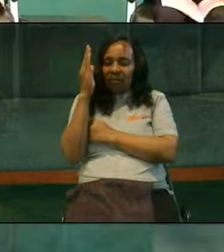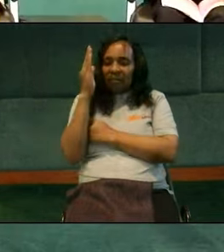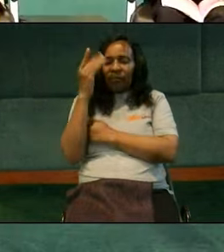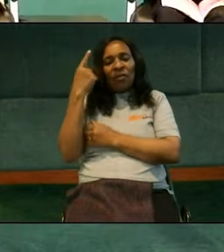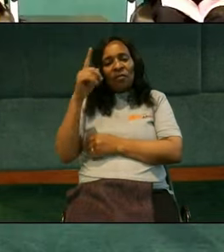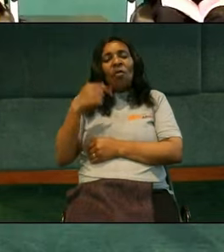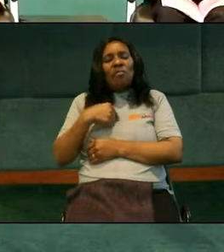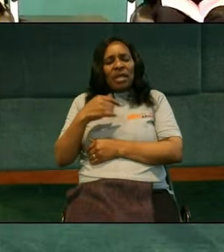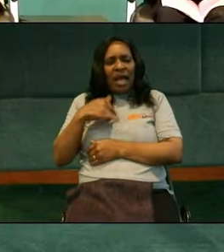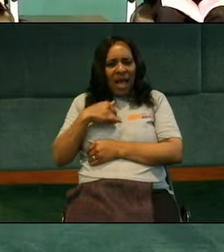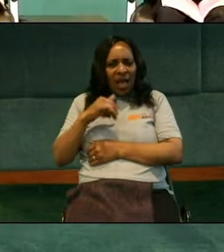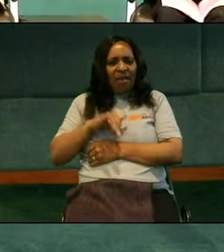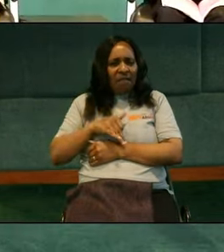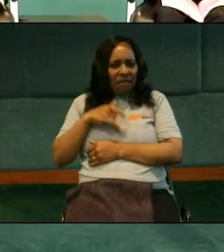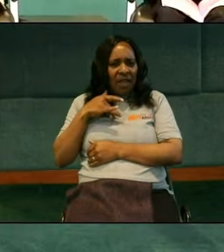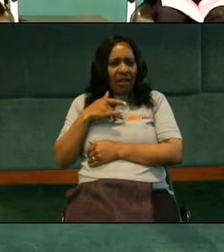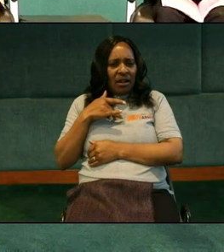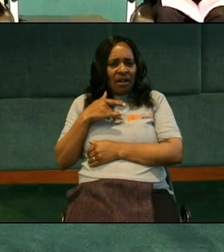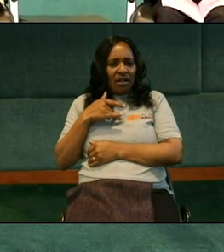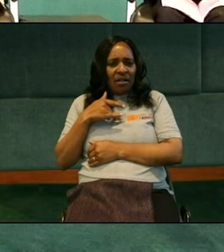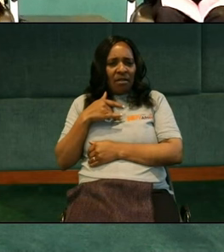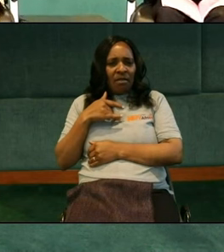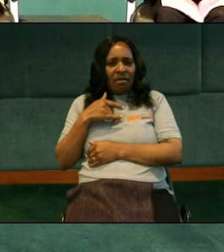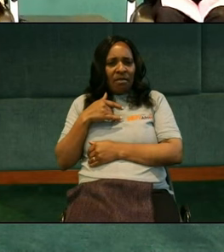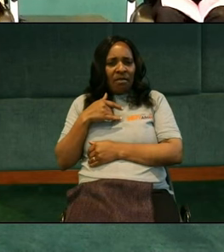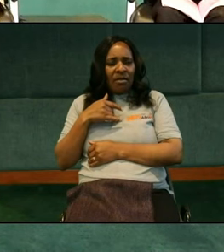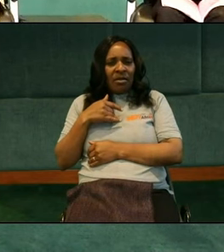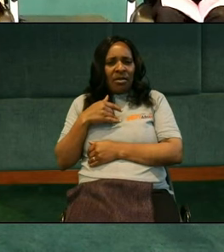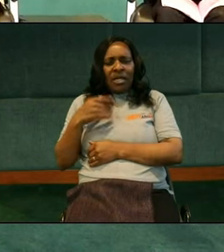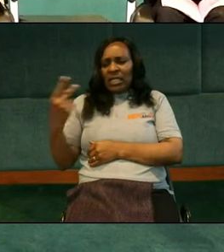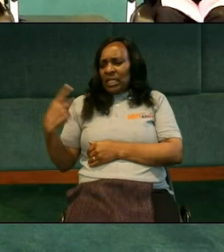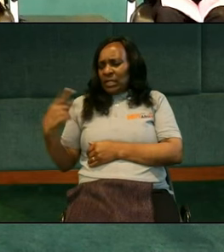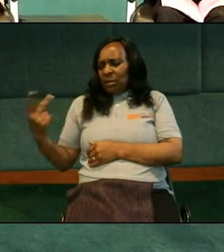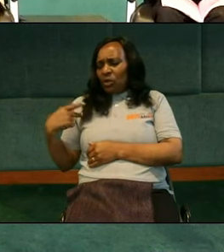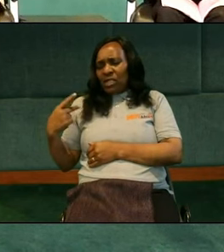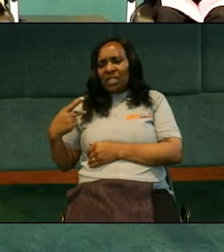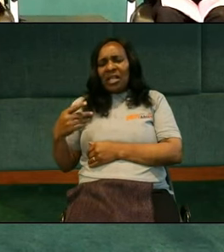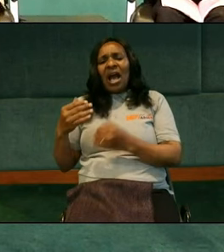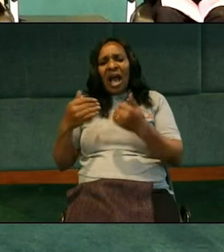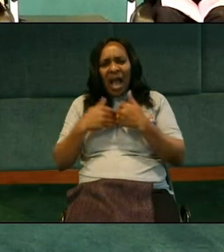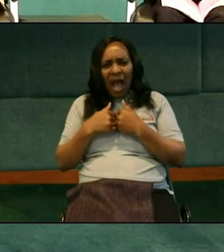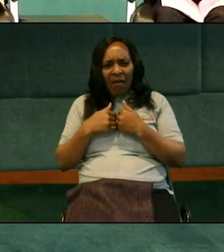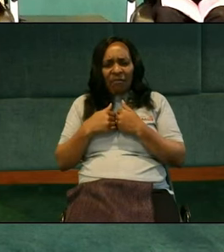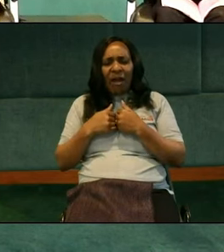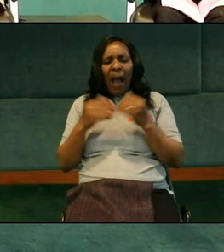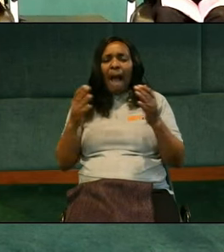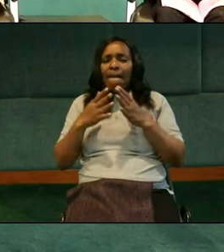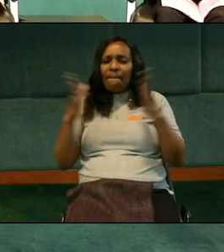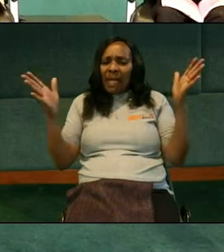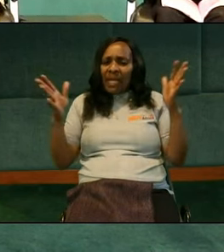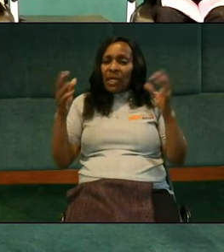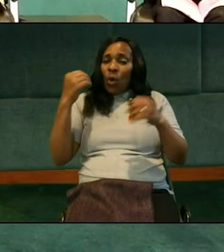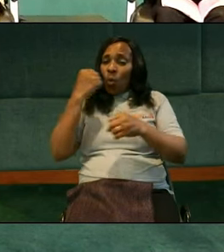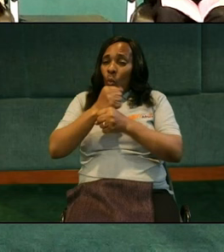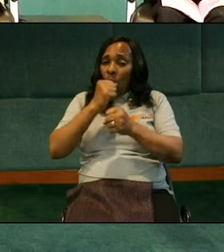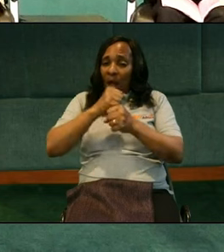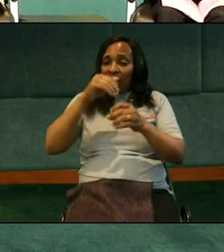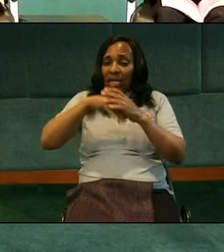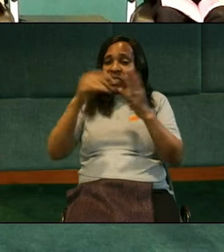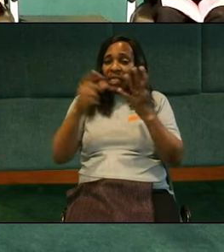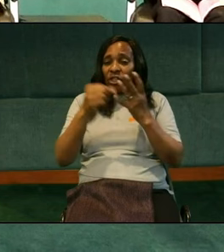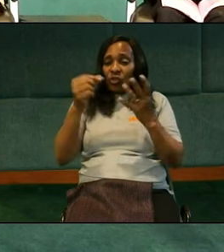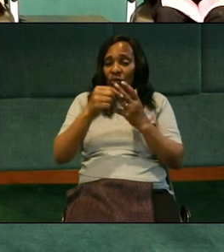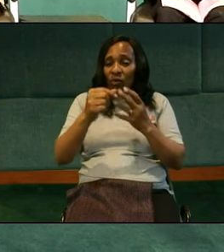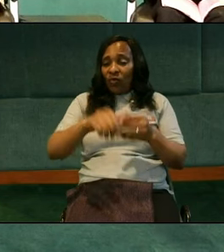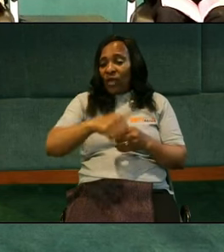For me, I feel that the spouses have really a big role in the choice of the